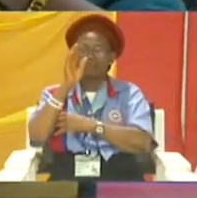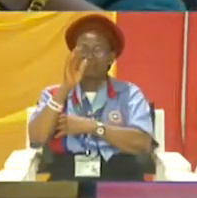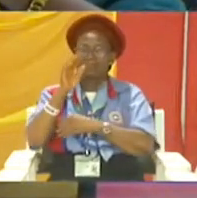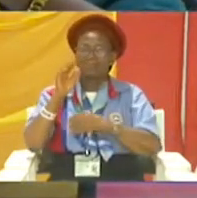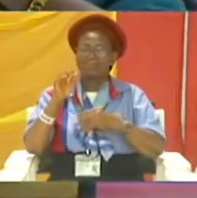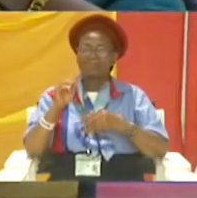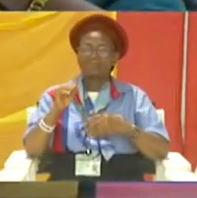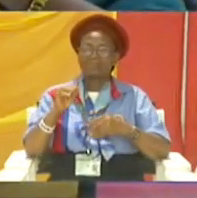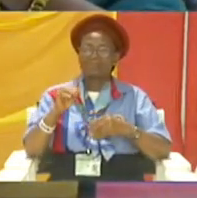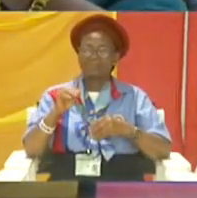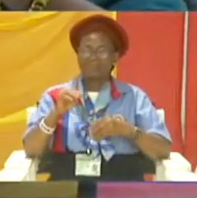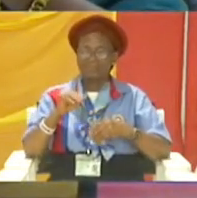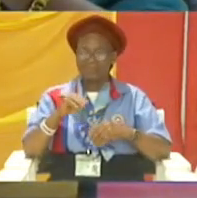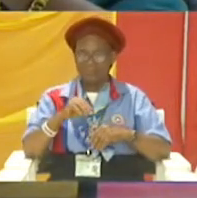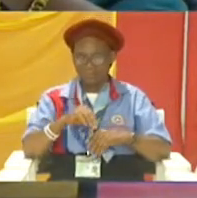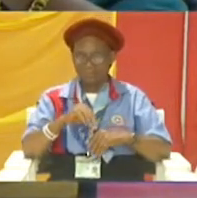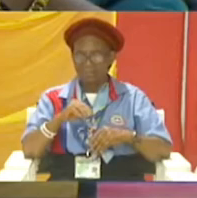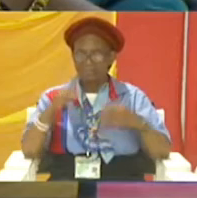No